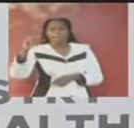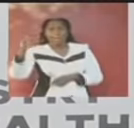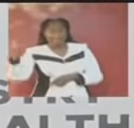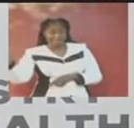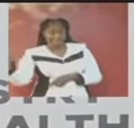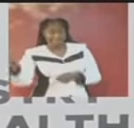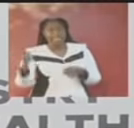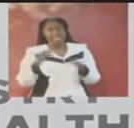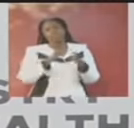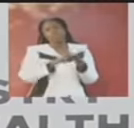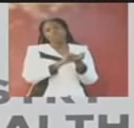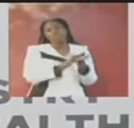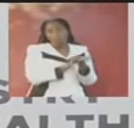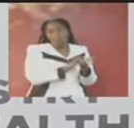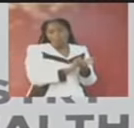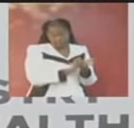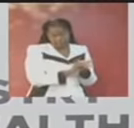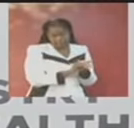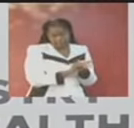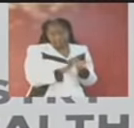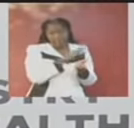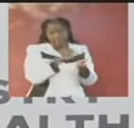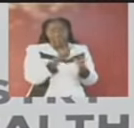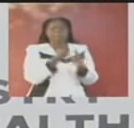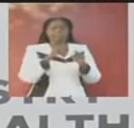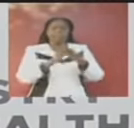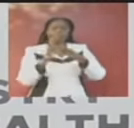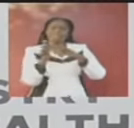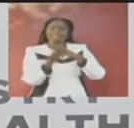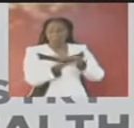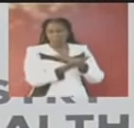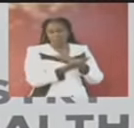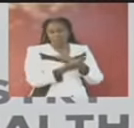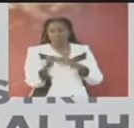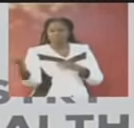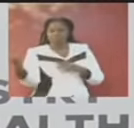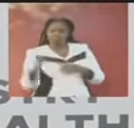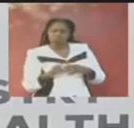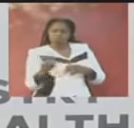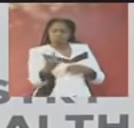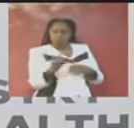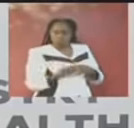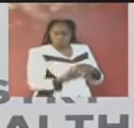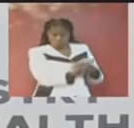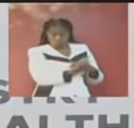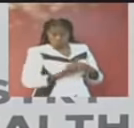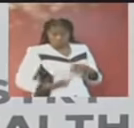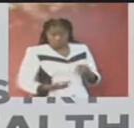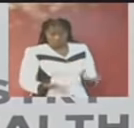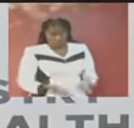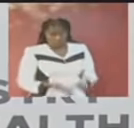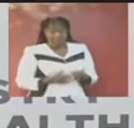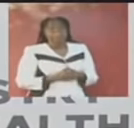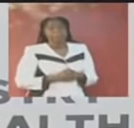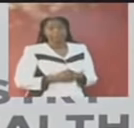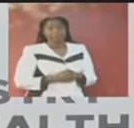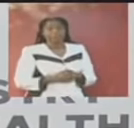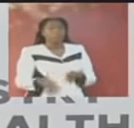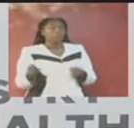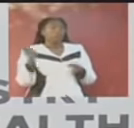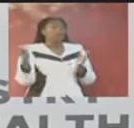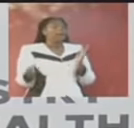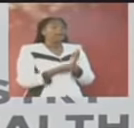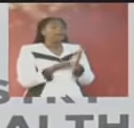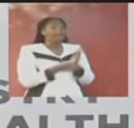New York City, and from Barbados. We have included an additional facility, the Cape Rock Hotel, which will